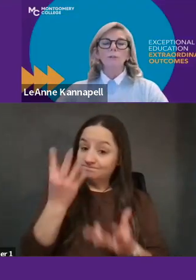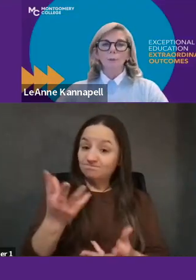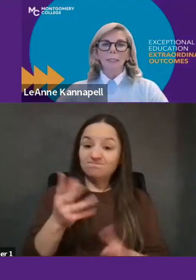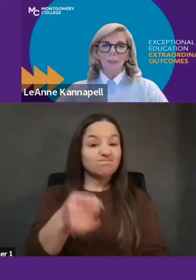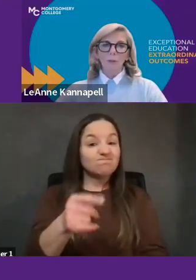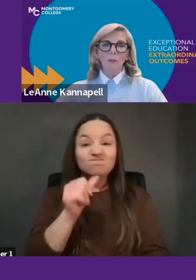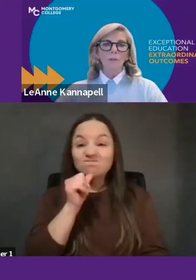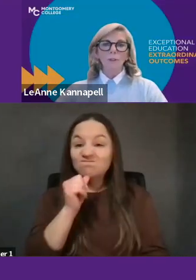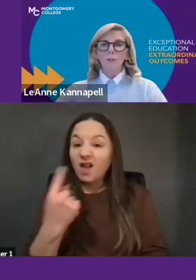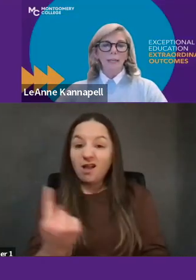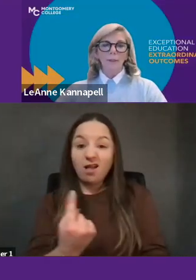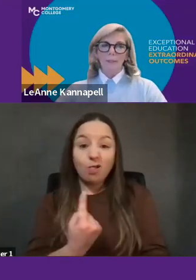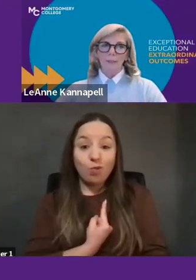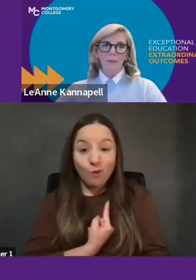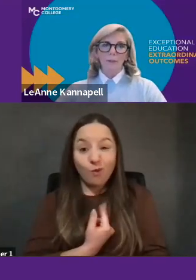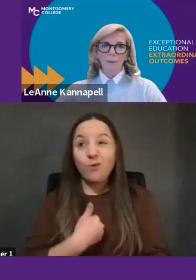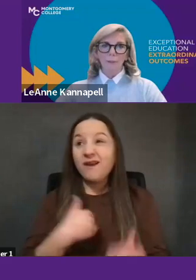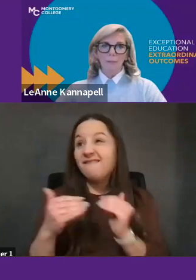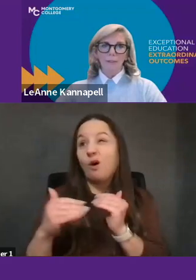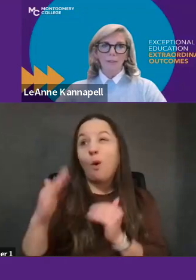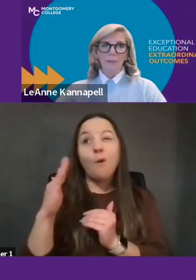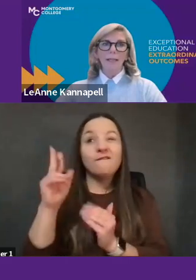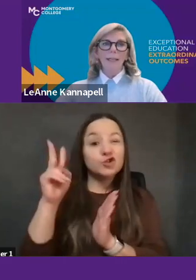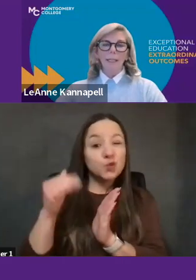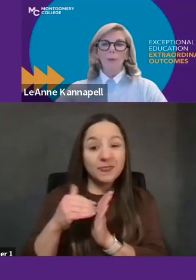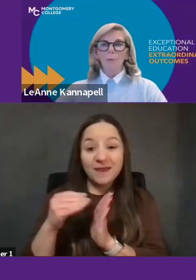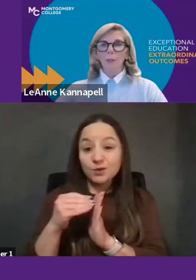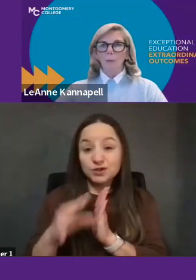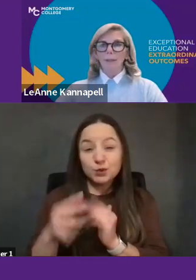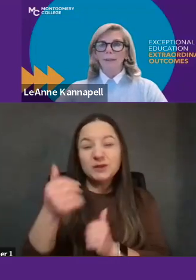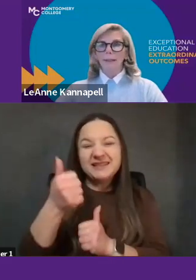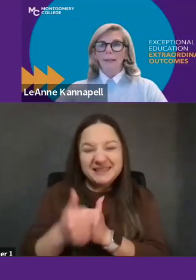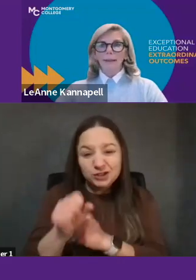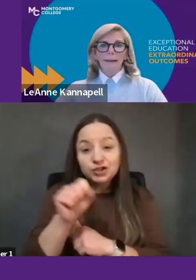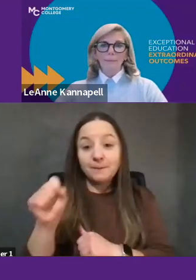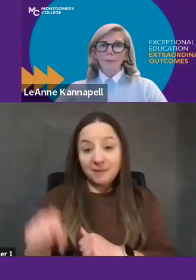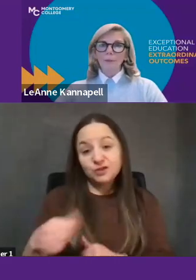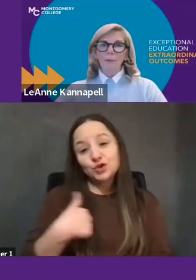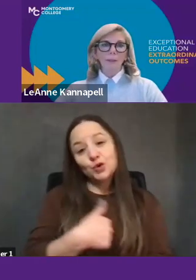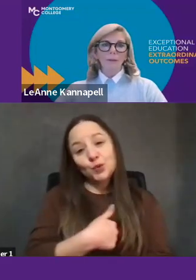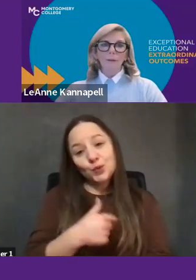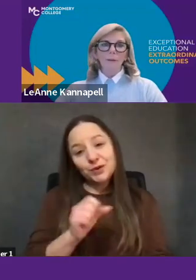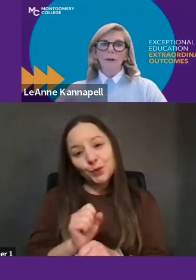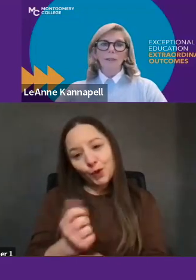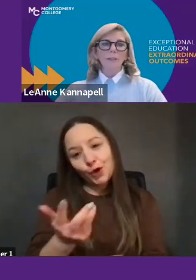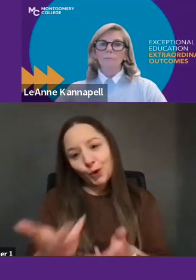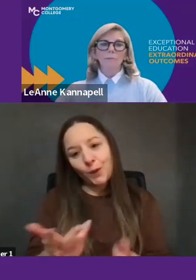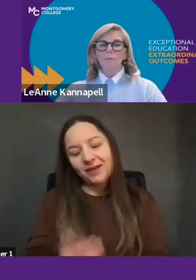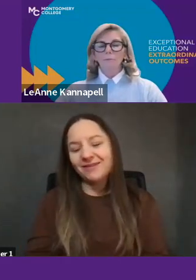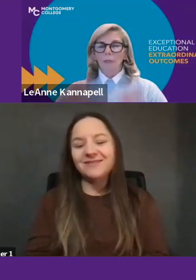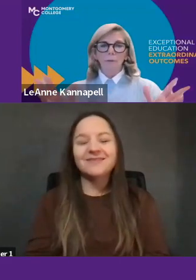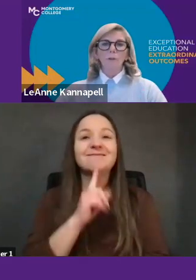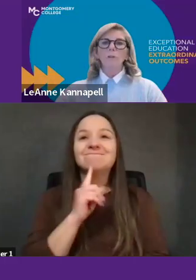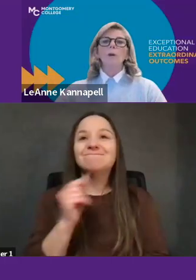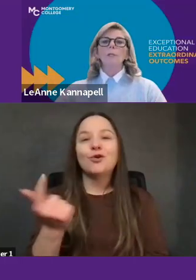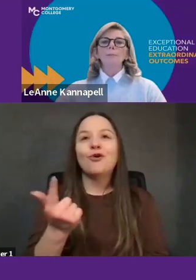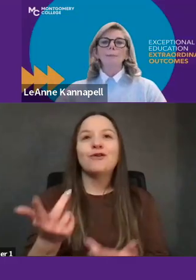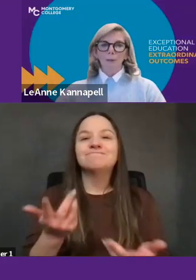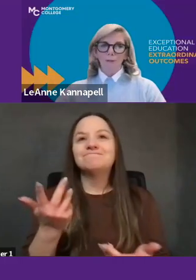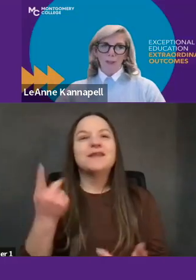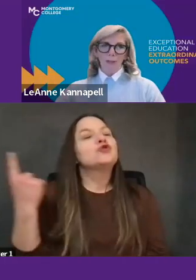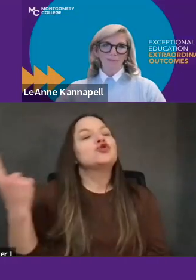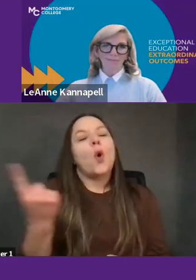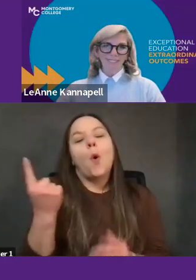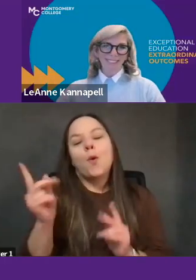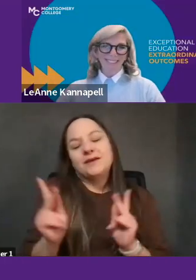There are so many students, over 2,000 students per semester that we work with. So there are all, and there's always